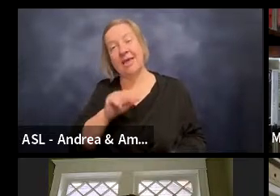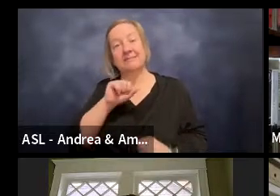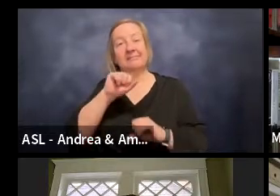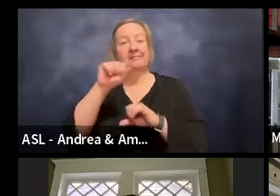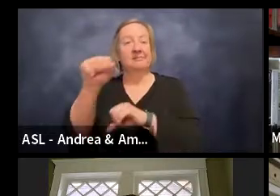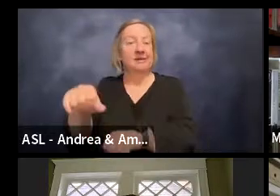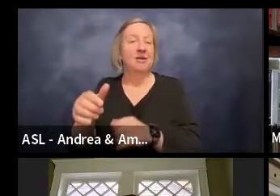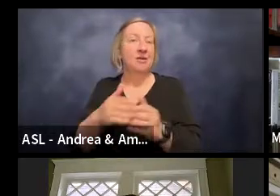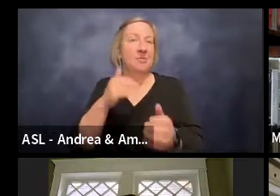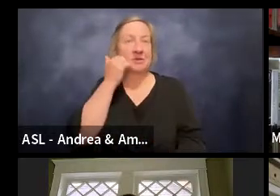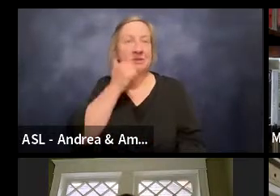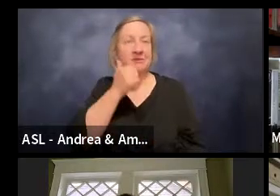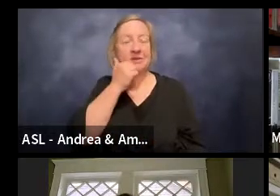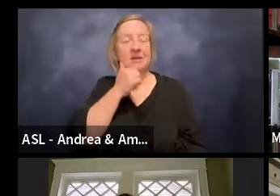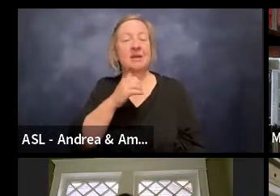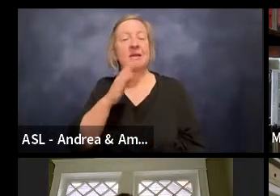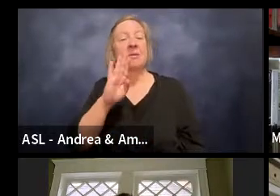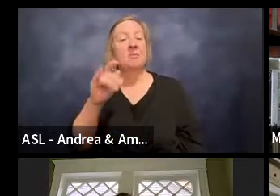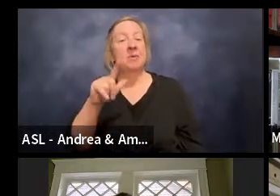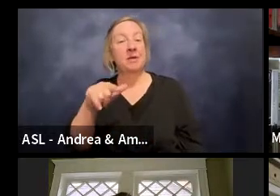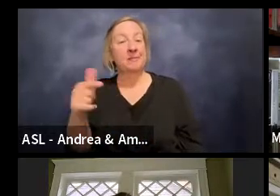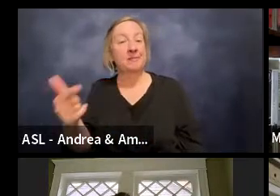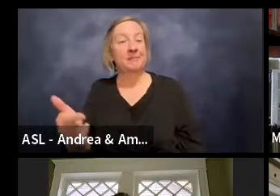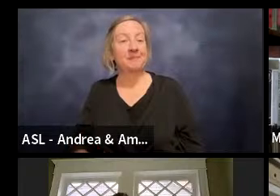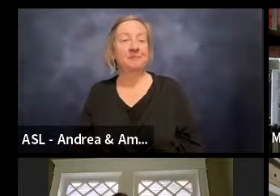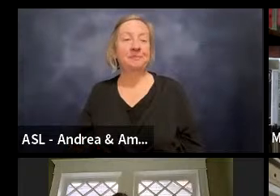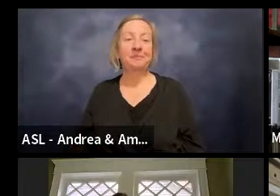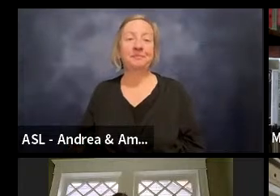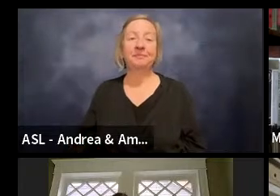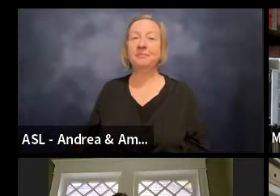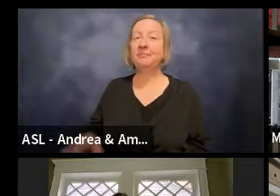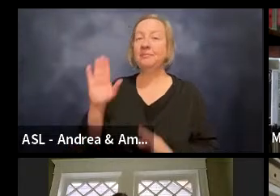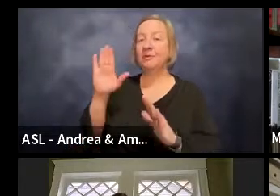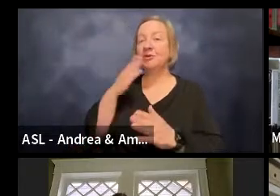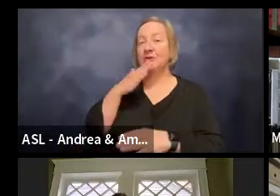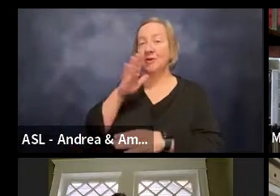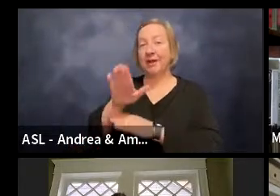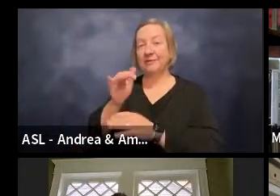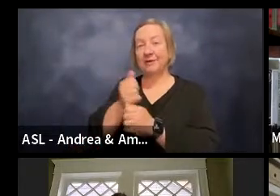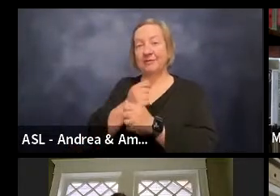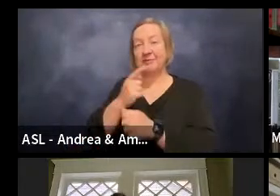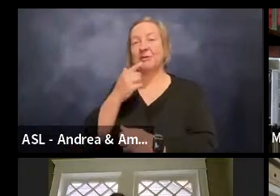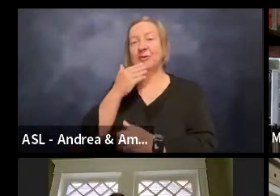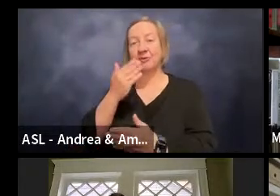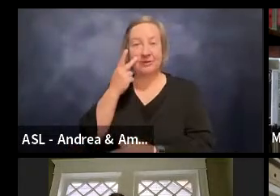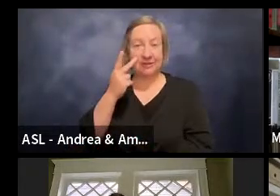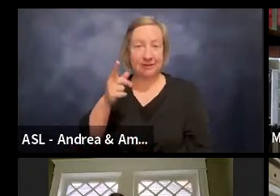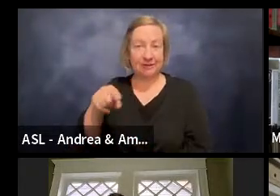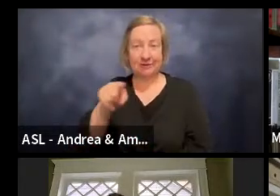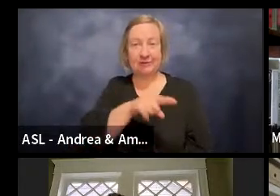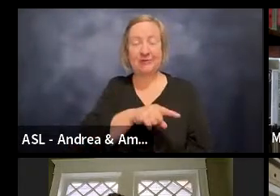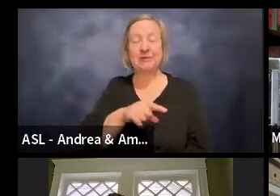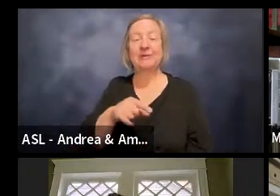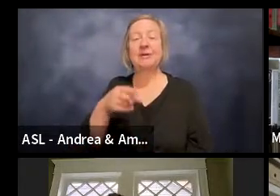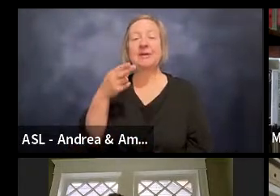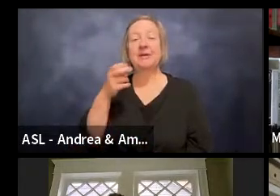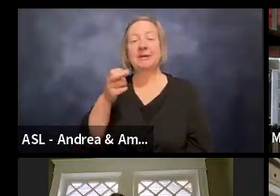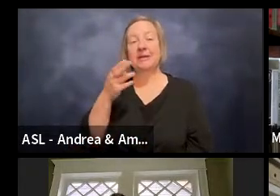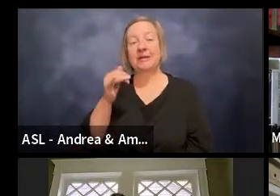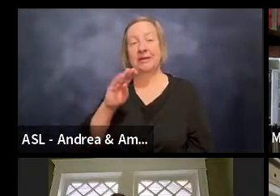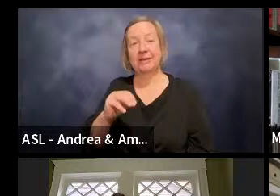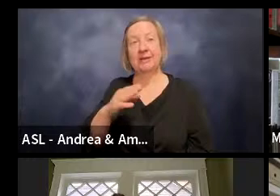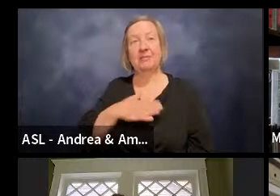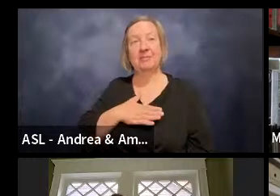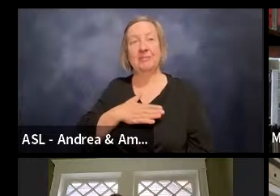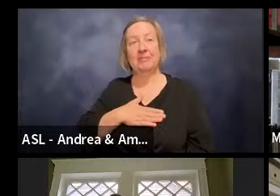will pass it to Bill. Great. Good afternoon, everybody. Good to see you. He, him are